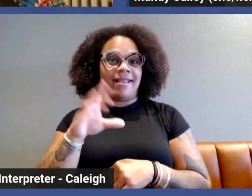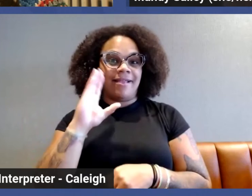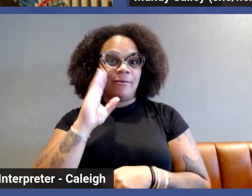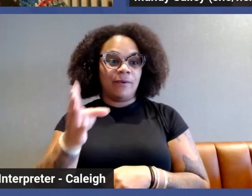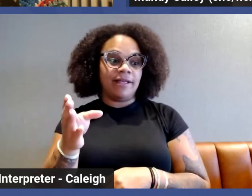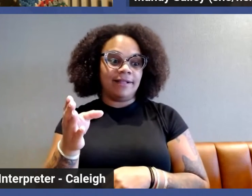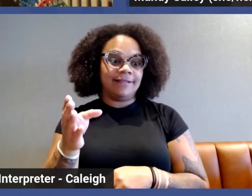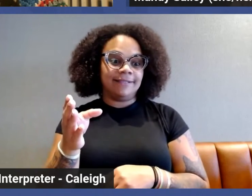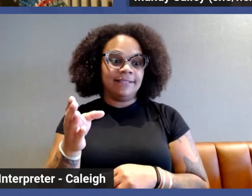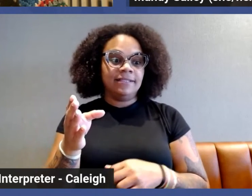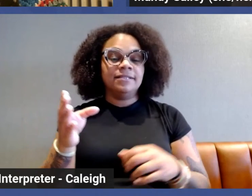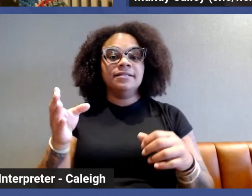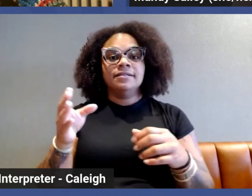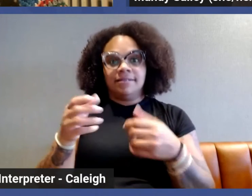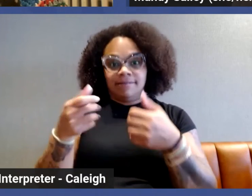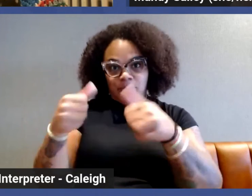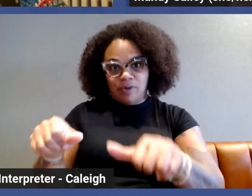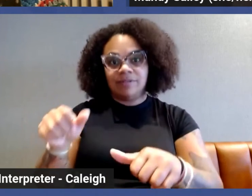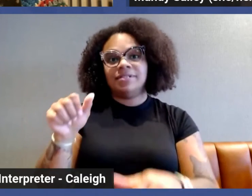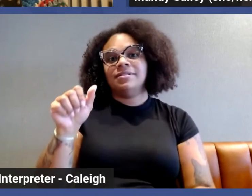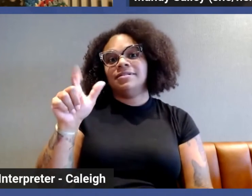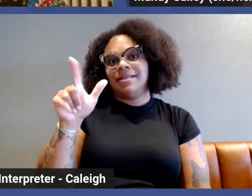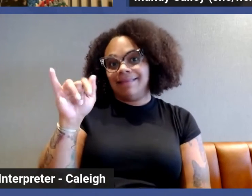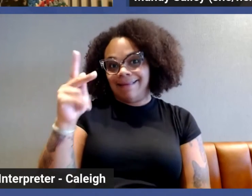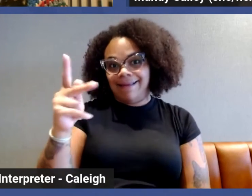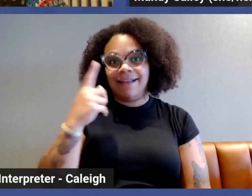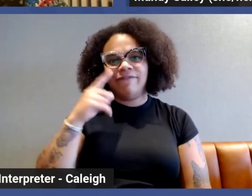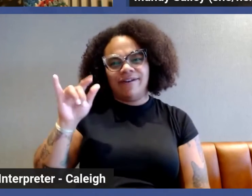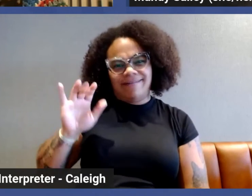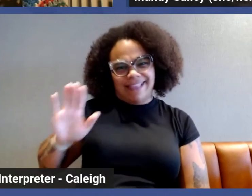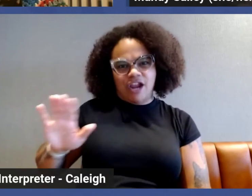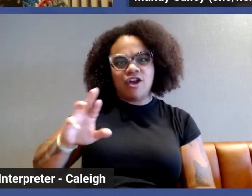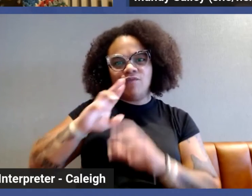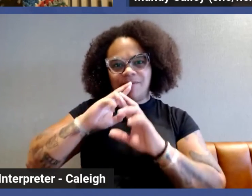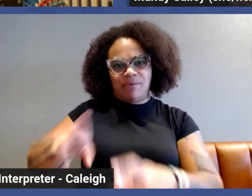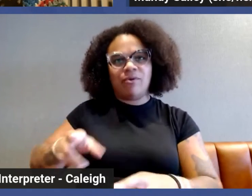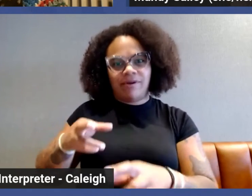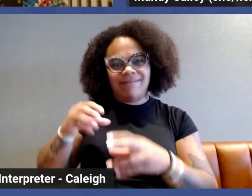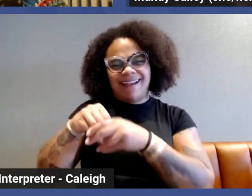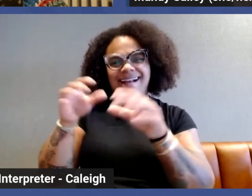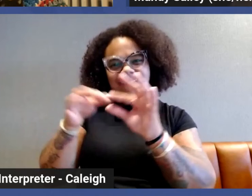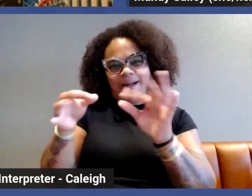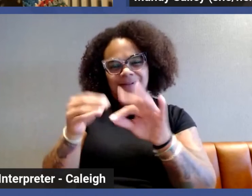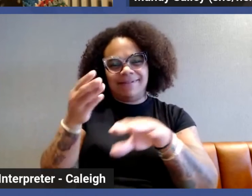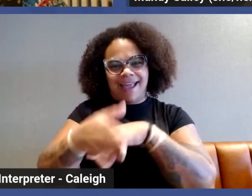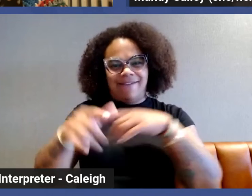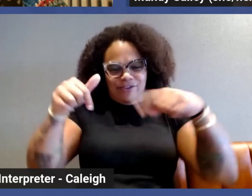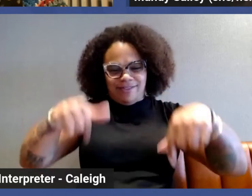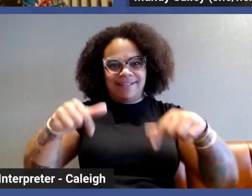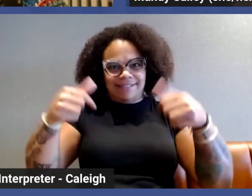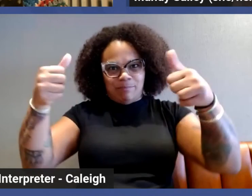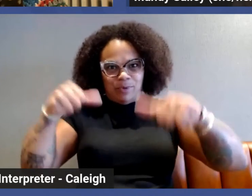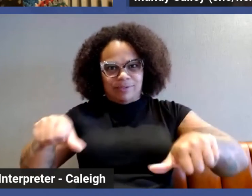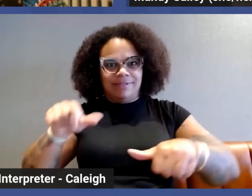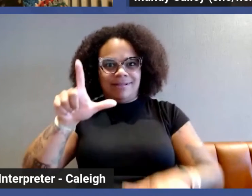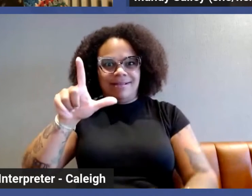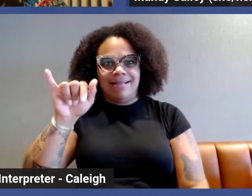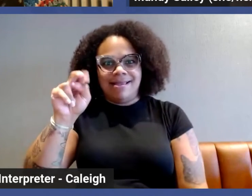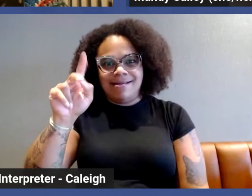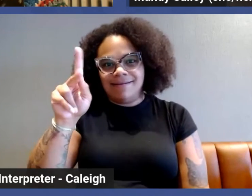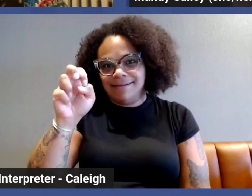to I'm going to put a link to the report in the comments after this is posted on LinkedIn, so folks can read the whole